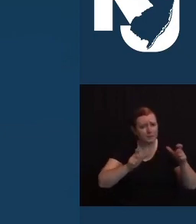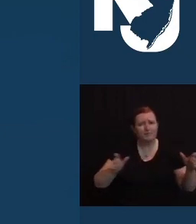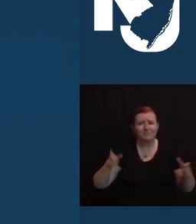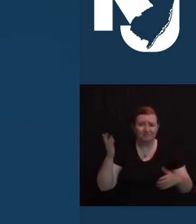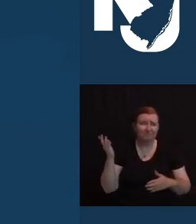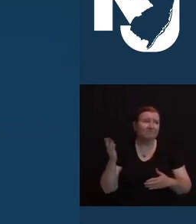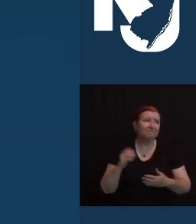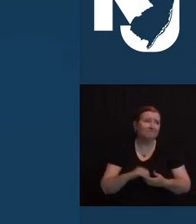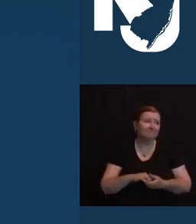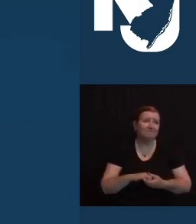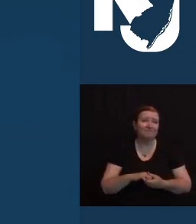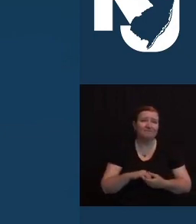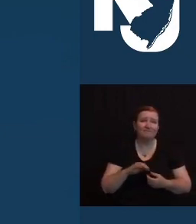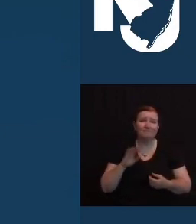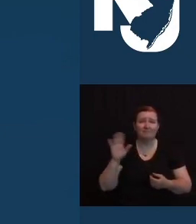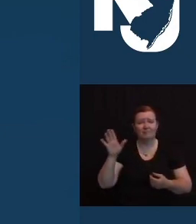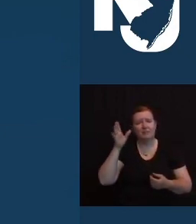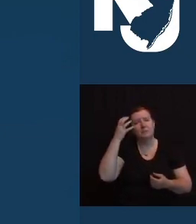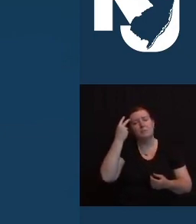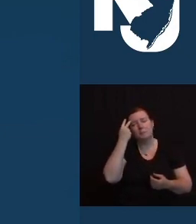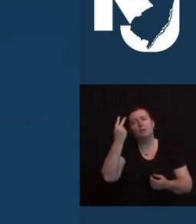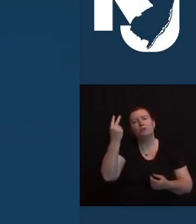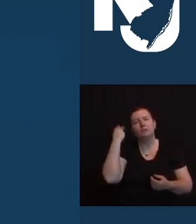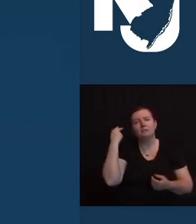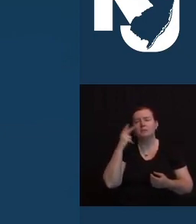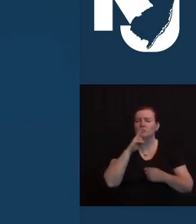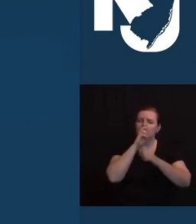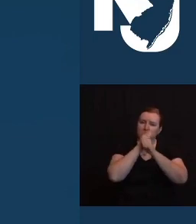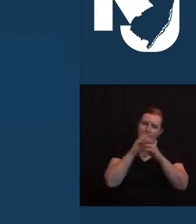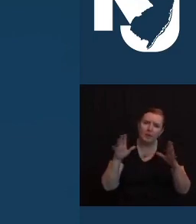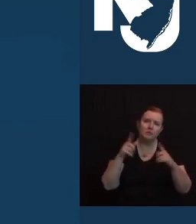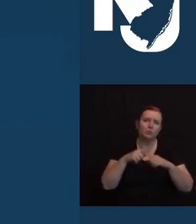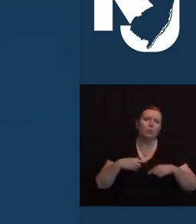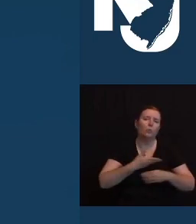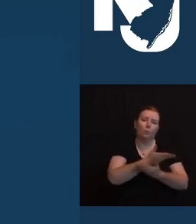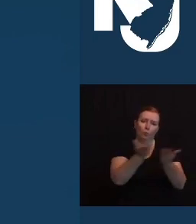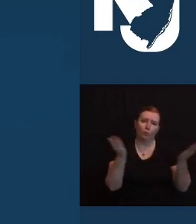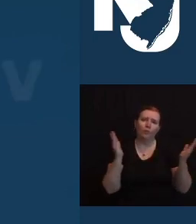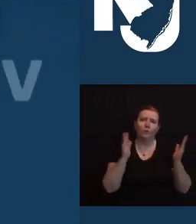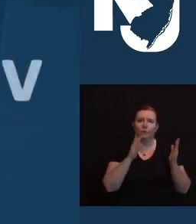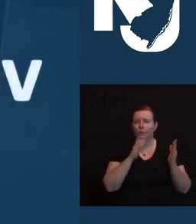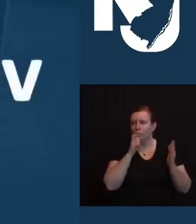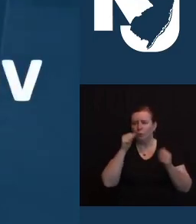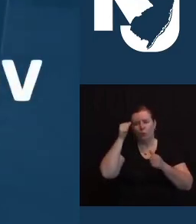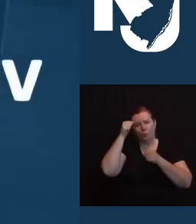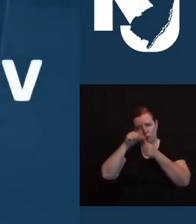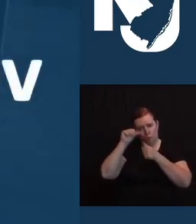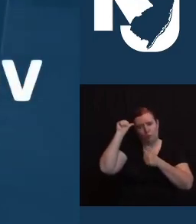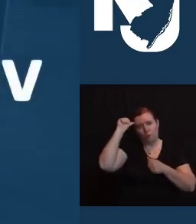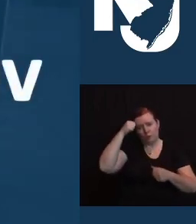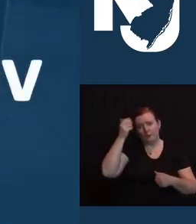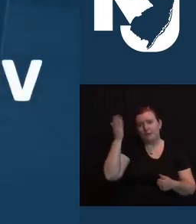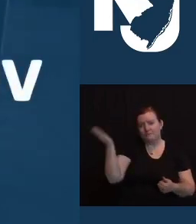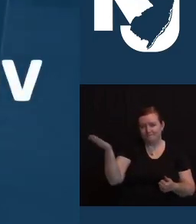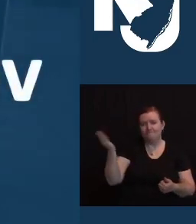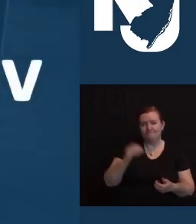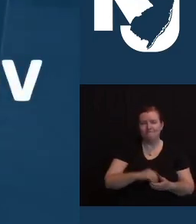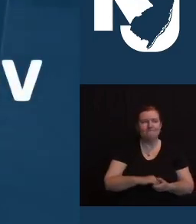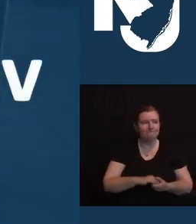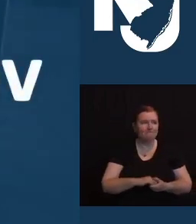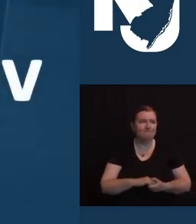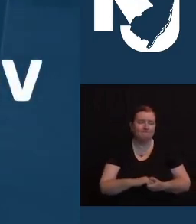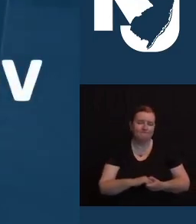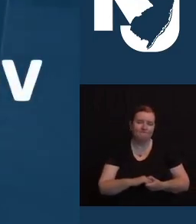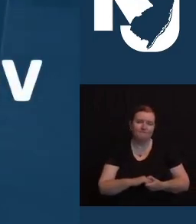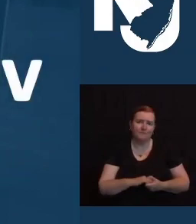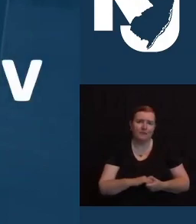memory be a blessing to all who remember him. So 3 more lives that COVID-19 has taken